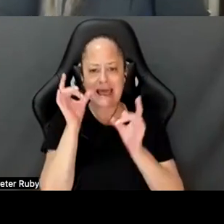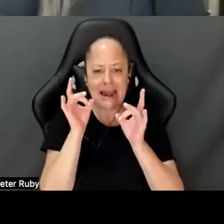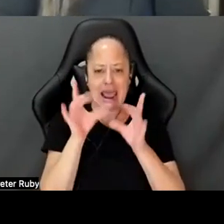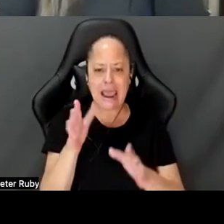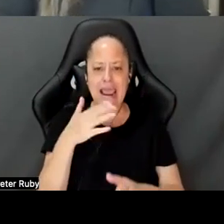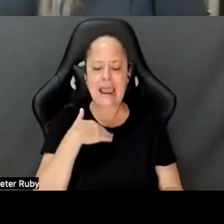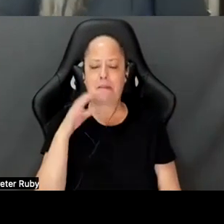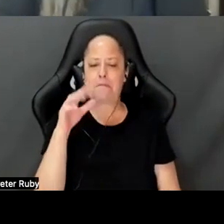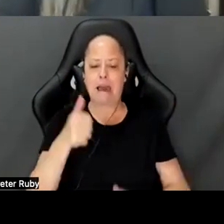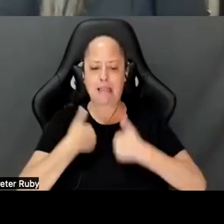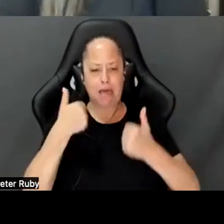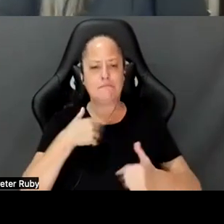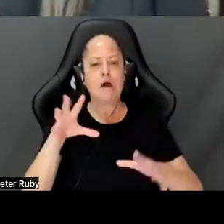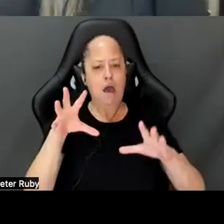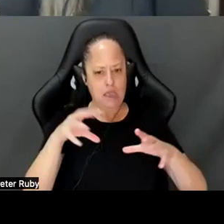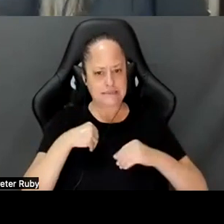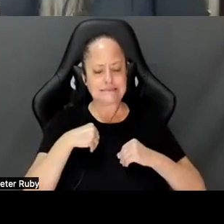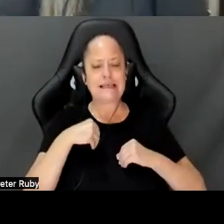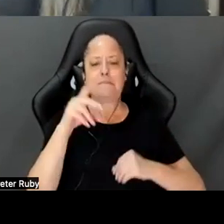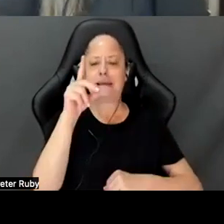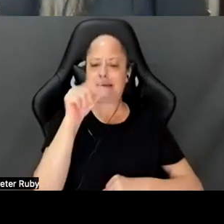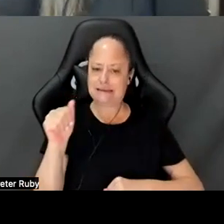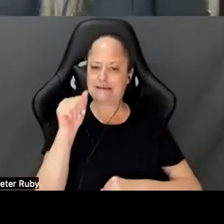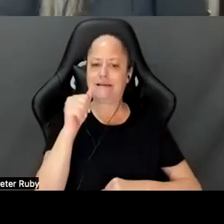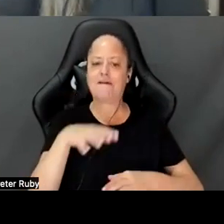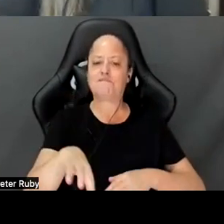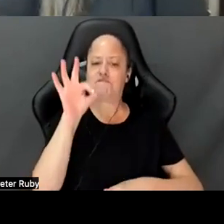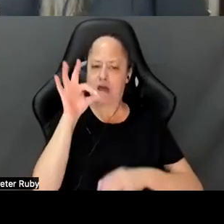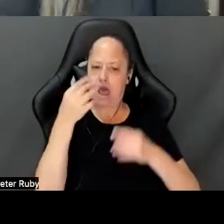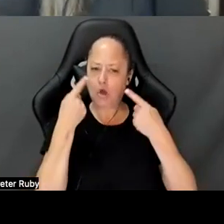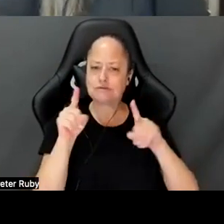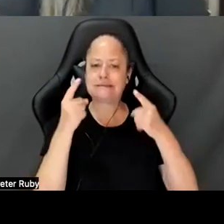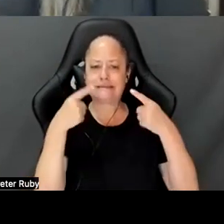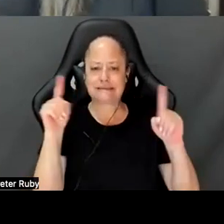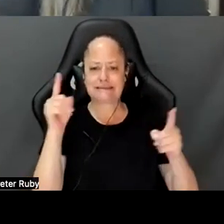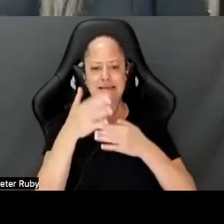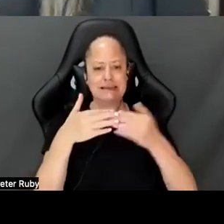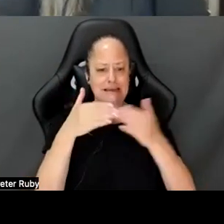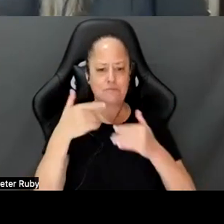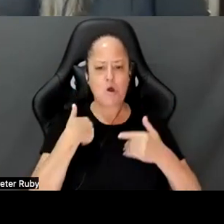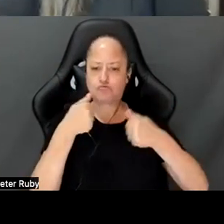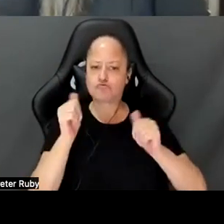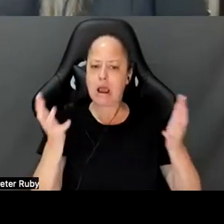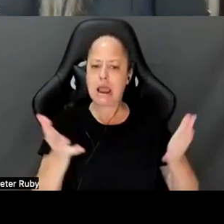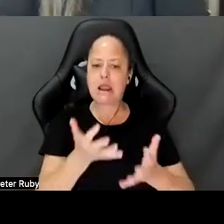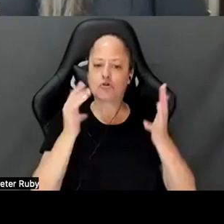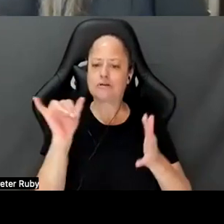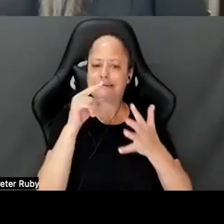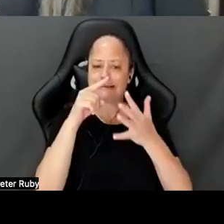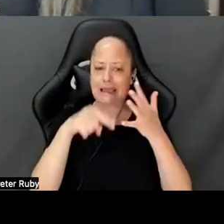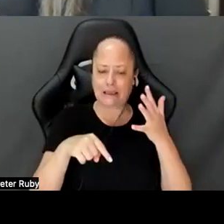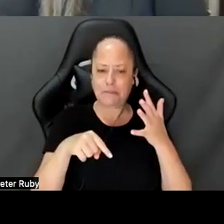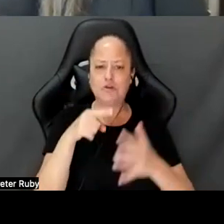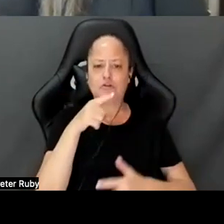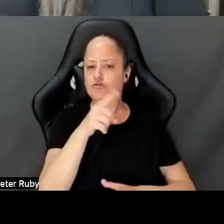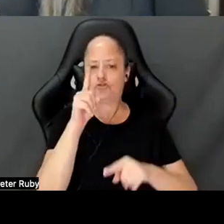my disability and that I found ways to be successful and all this. And even though I was trying to encourage her in those same kind of ways, it was like